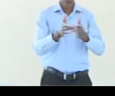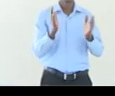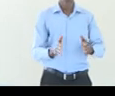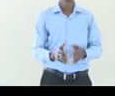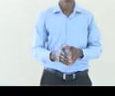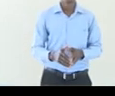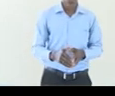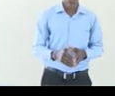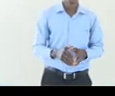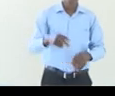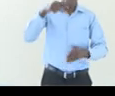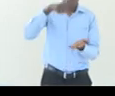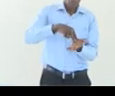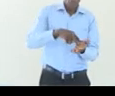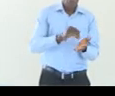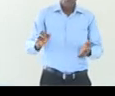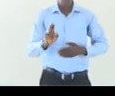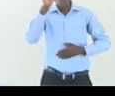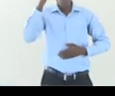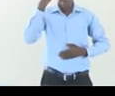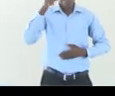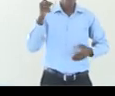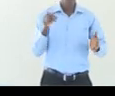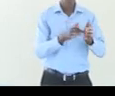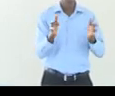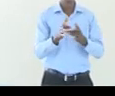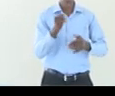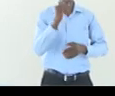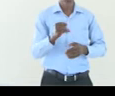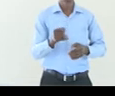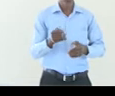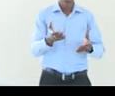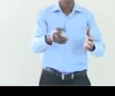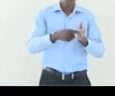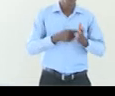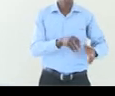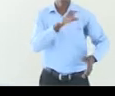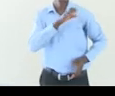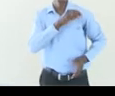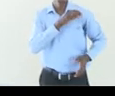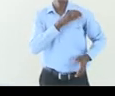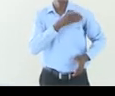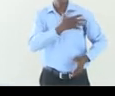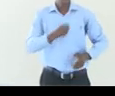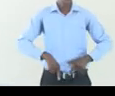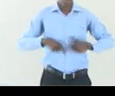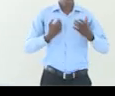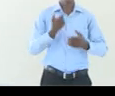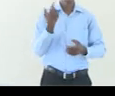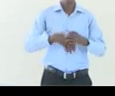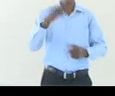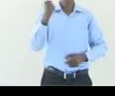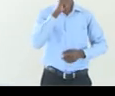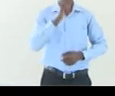Two, courage to say no to everyone in the family or at work when our faith values are threatened. Three, courage